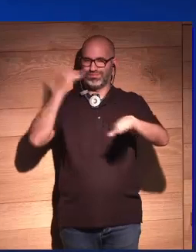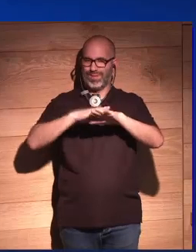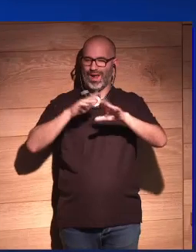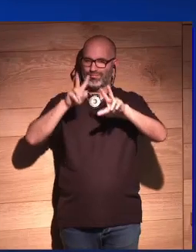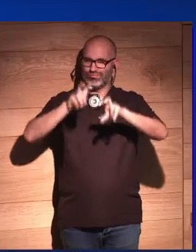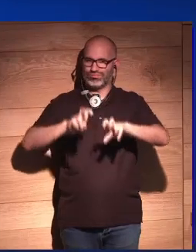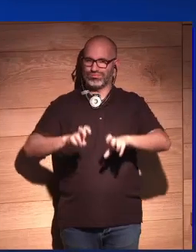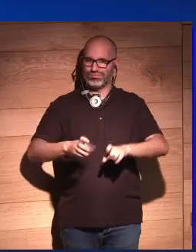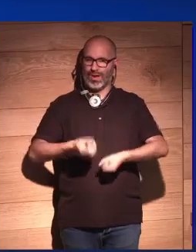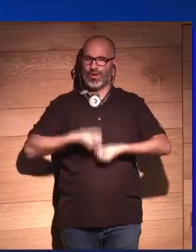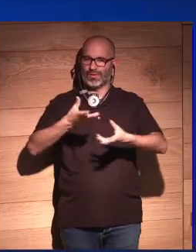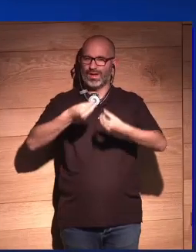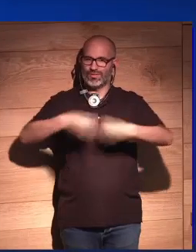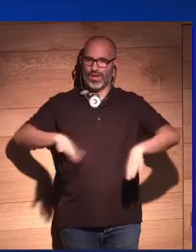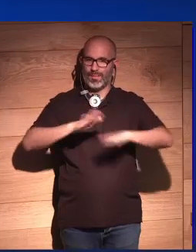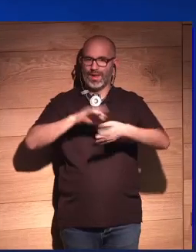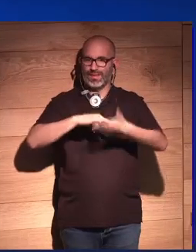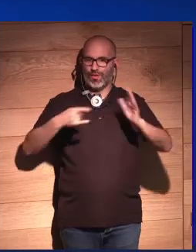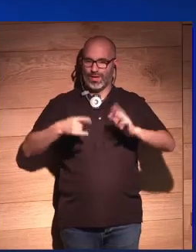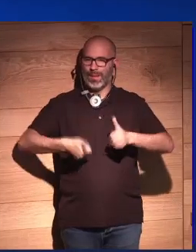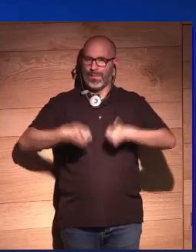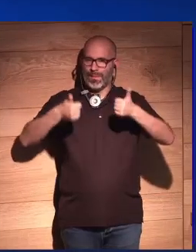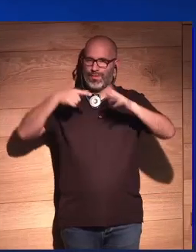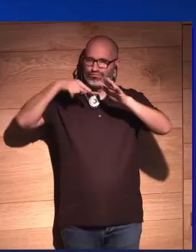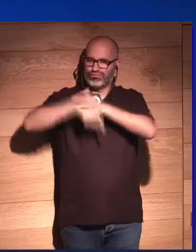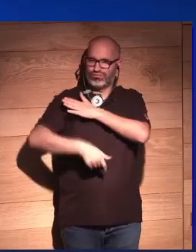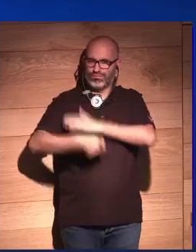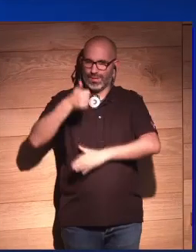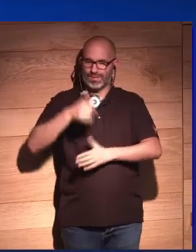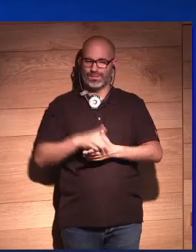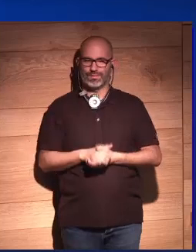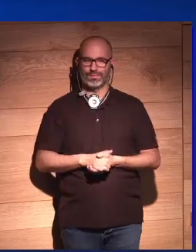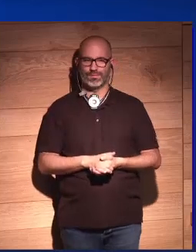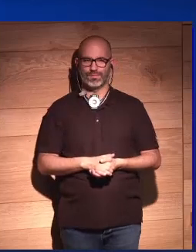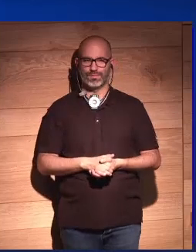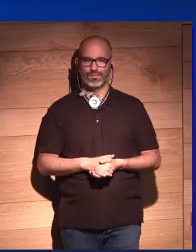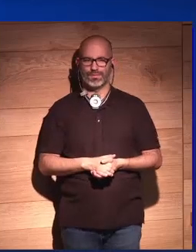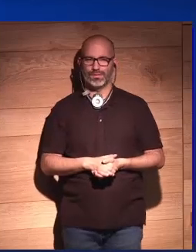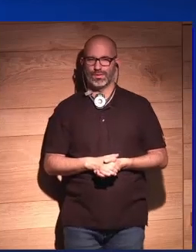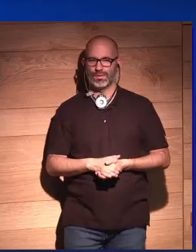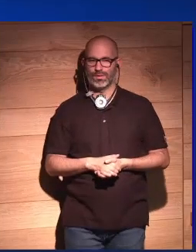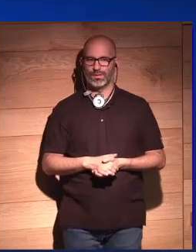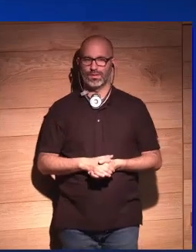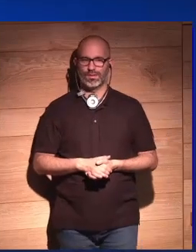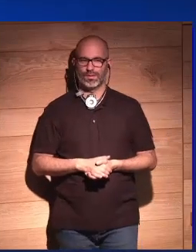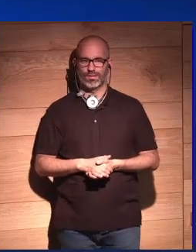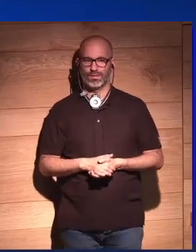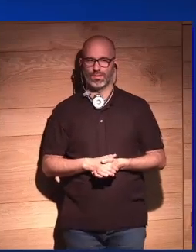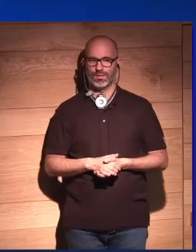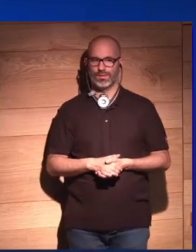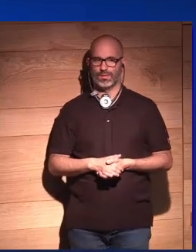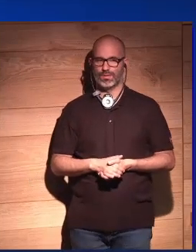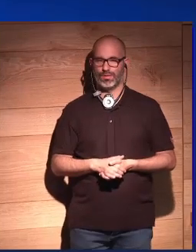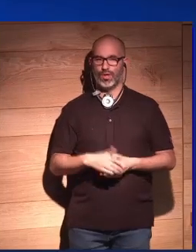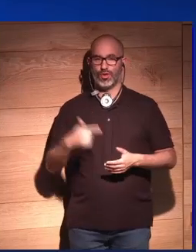than I think it is anymore of artists trying to create the next kind of feature film kind of thing.